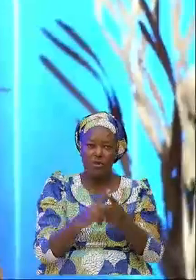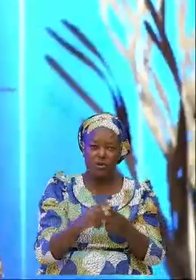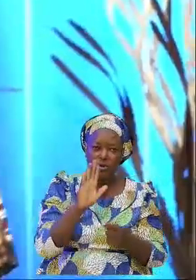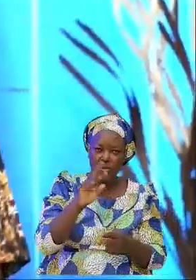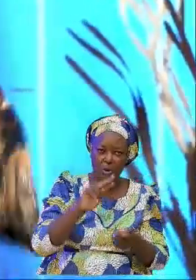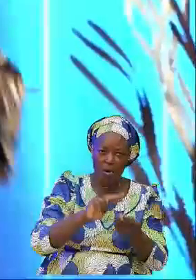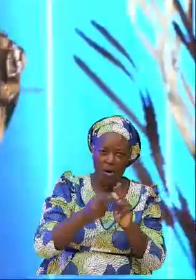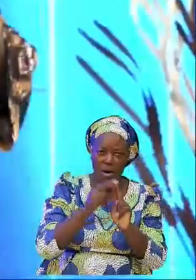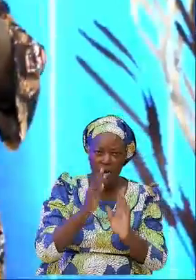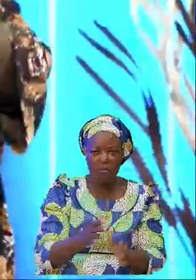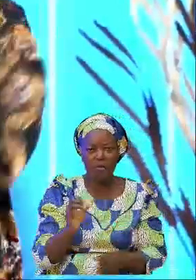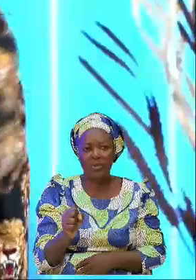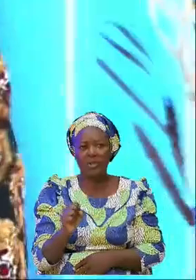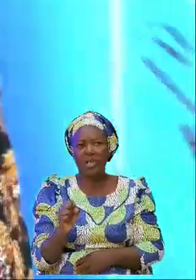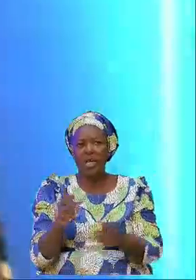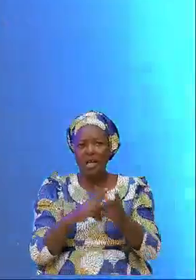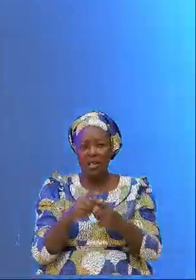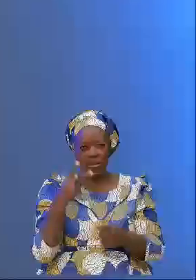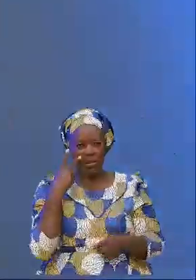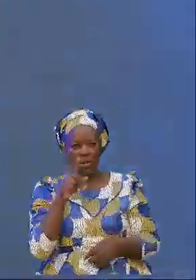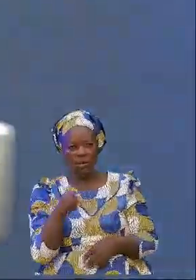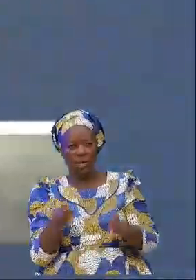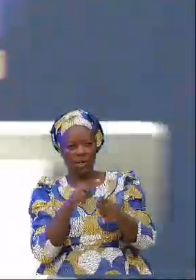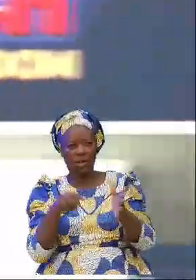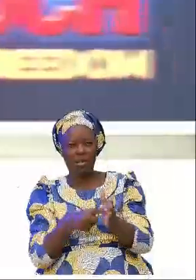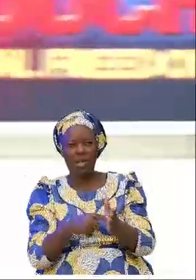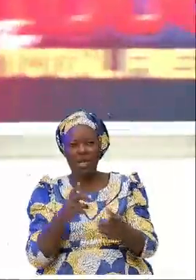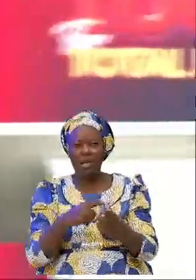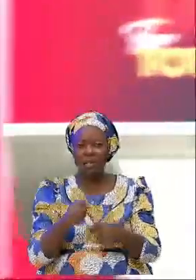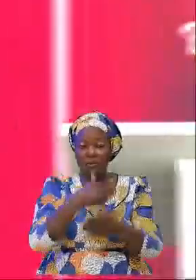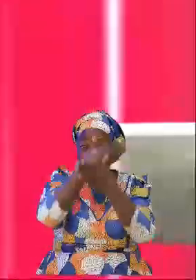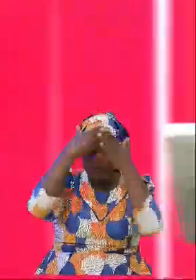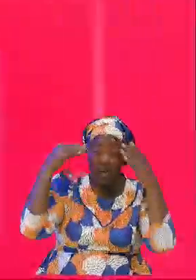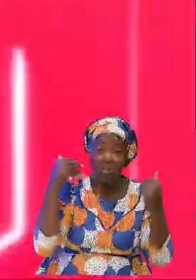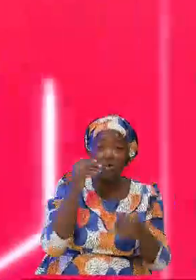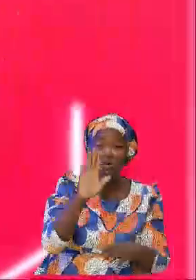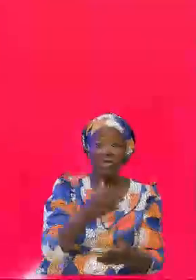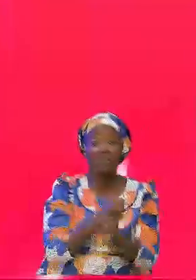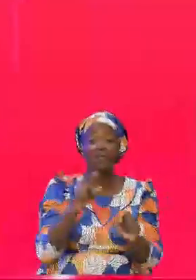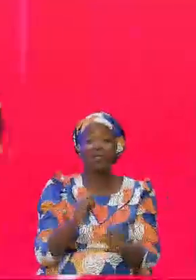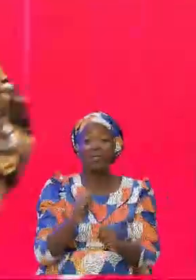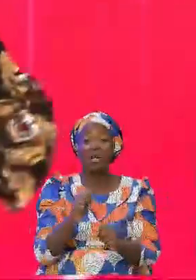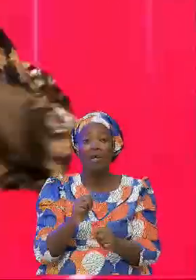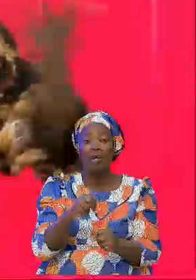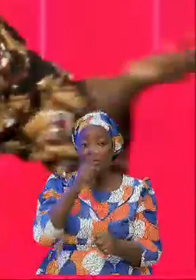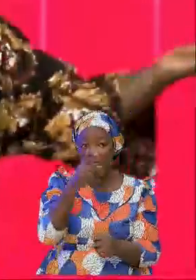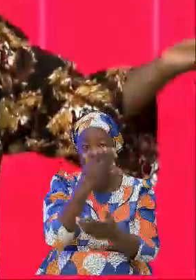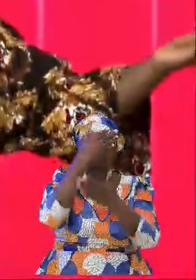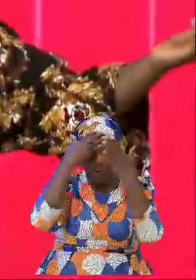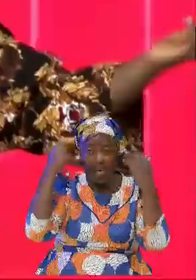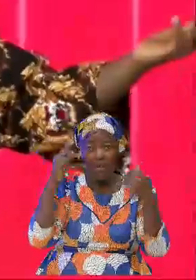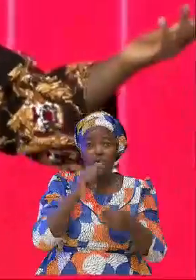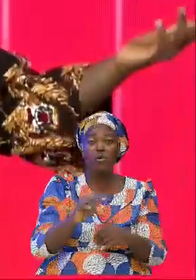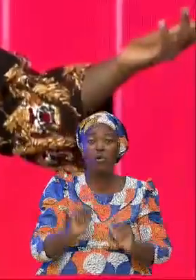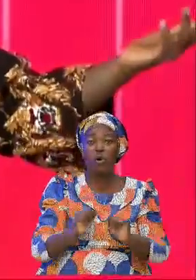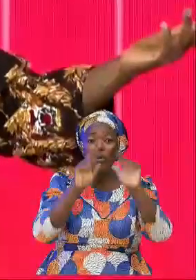no turning back. Then you come to your neighbors and they look at you like this. Then you